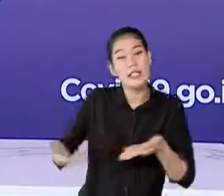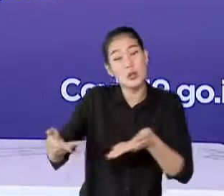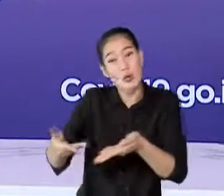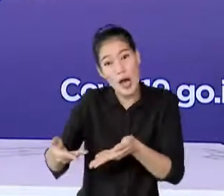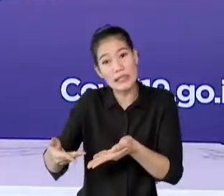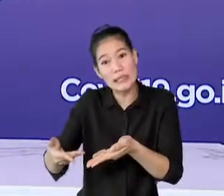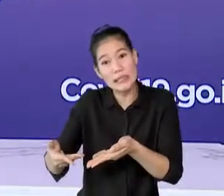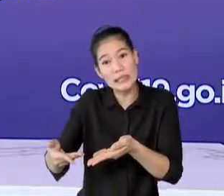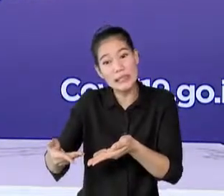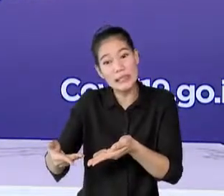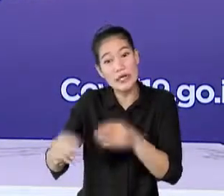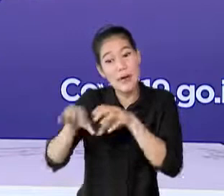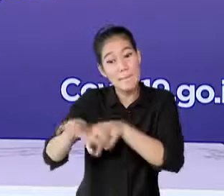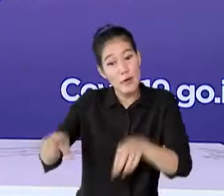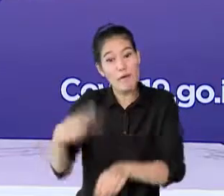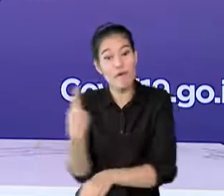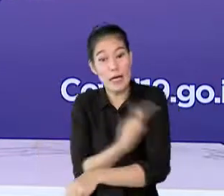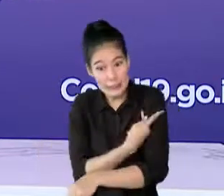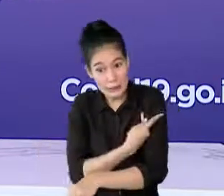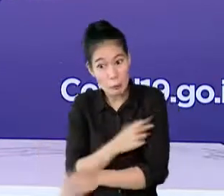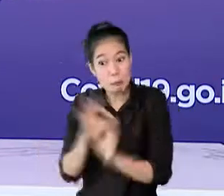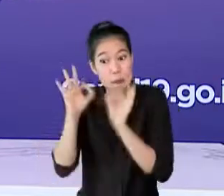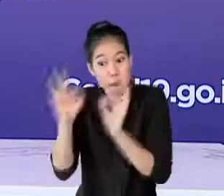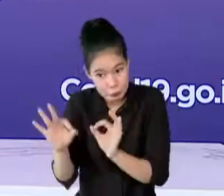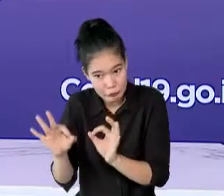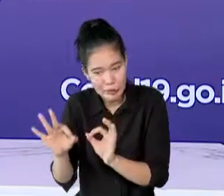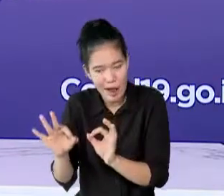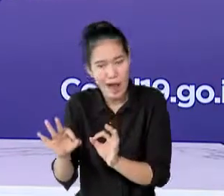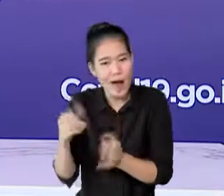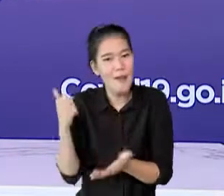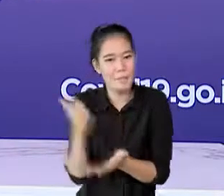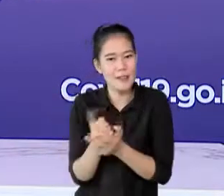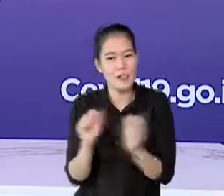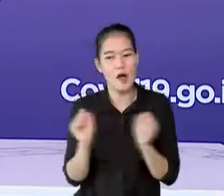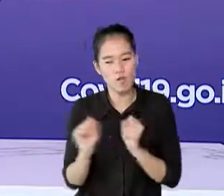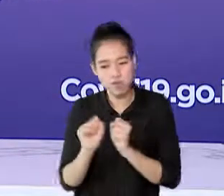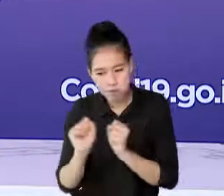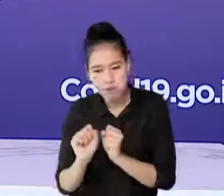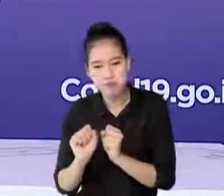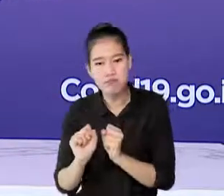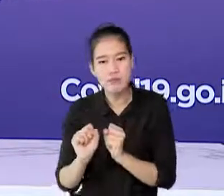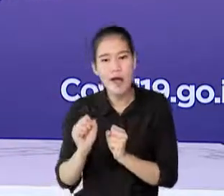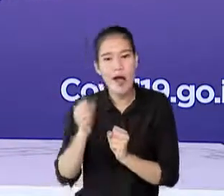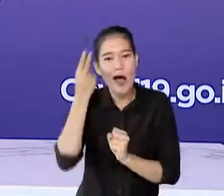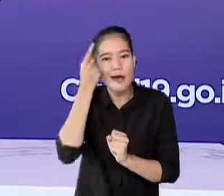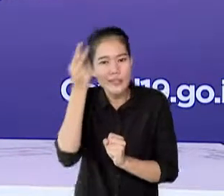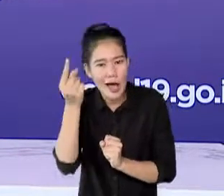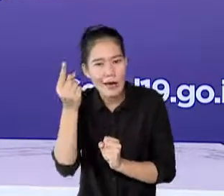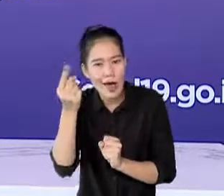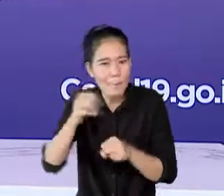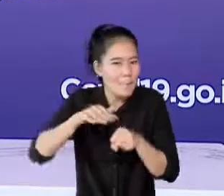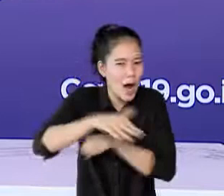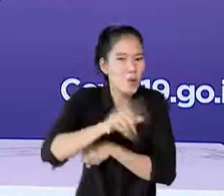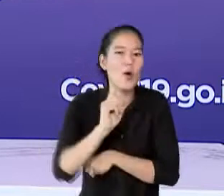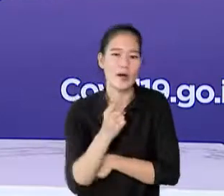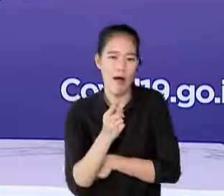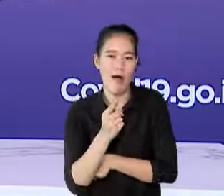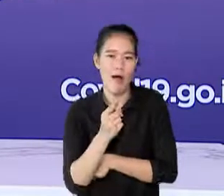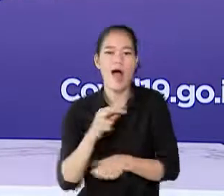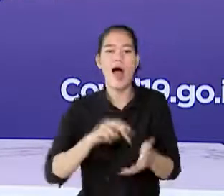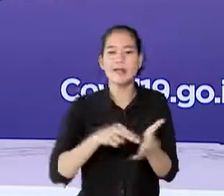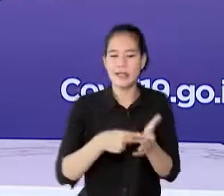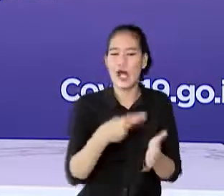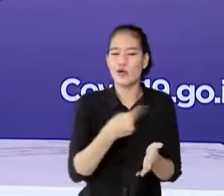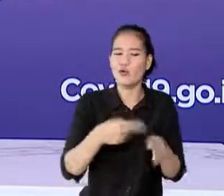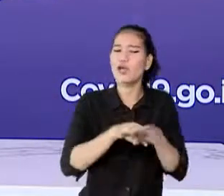of the availability of vaccines, of course, it will influence the planning, and of course, we will readjust